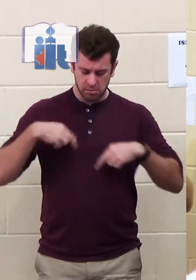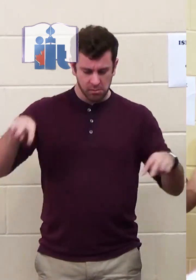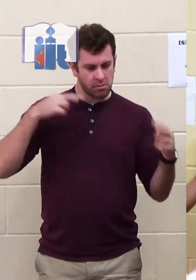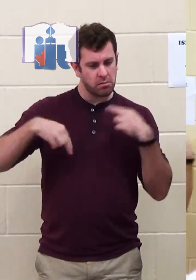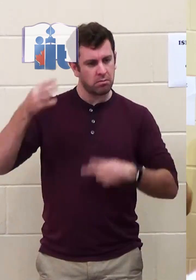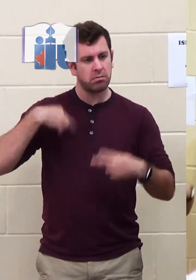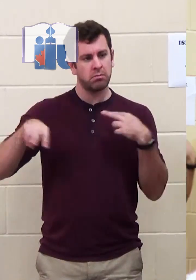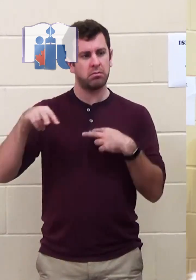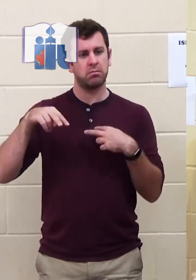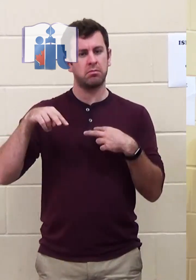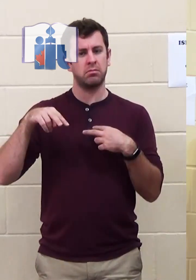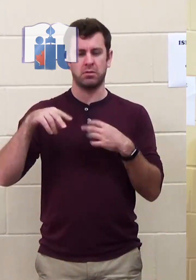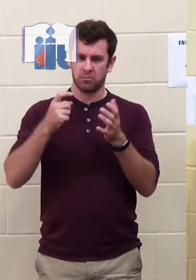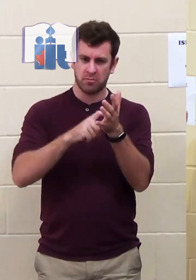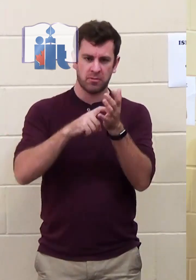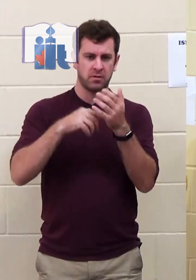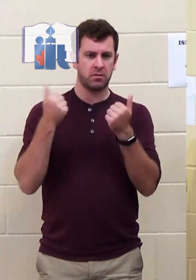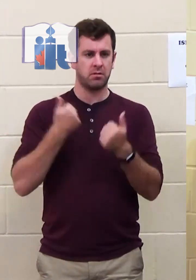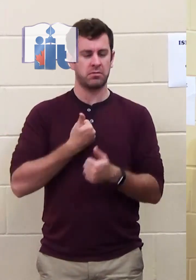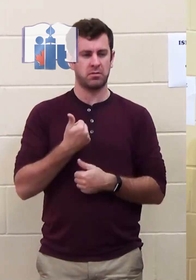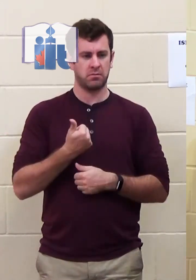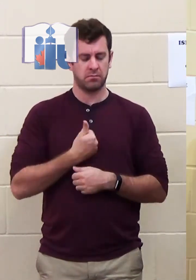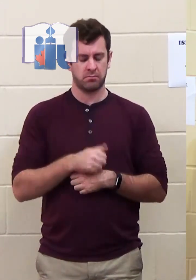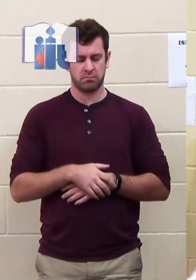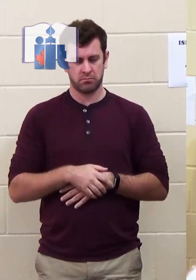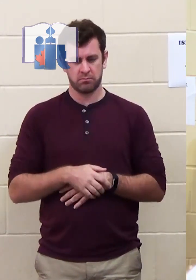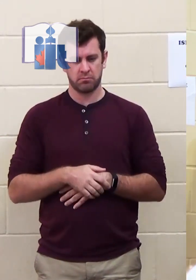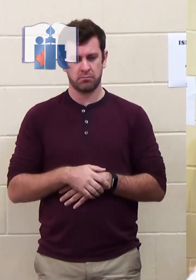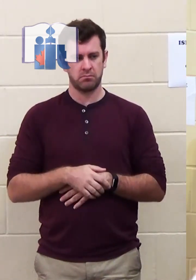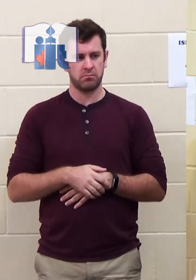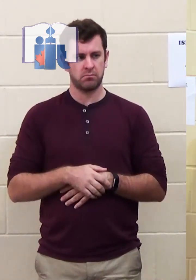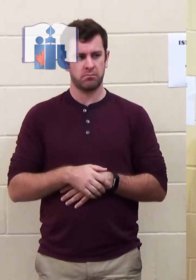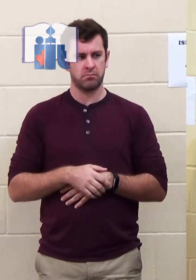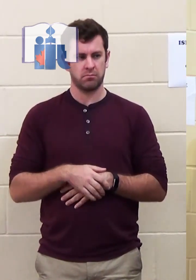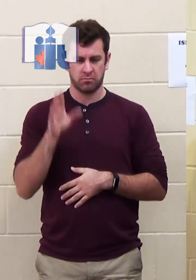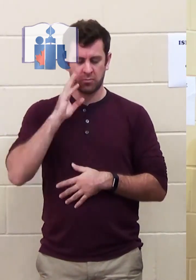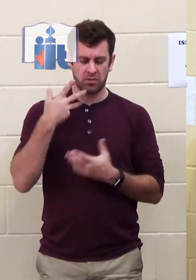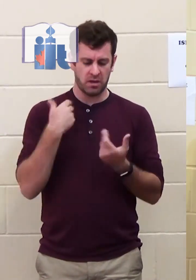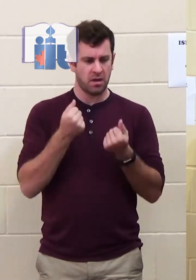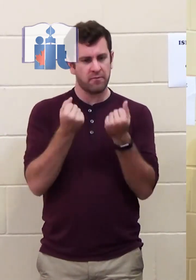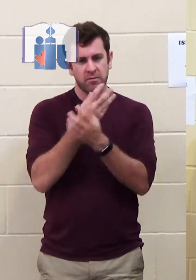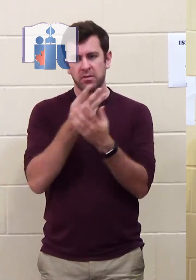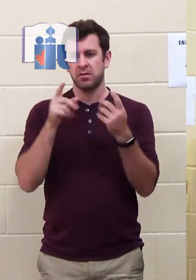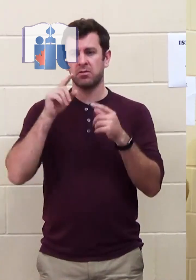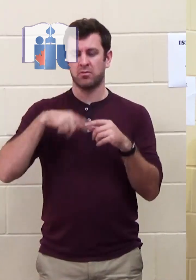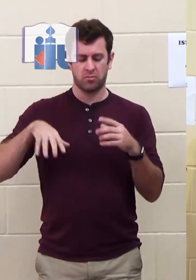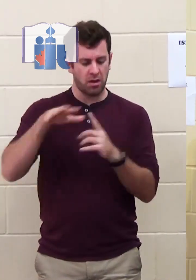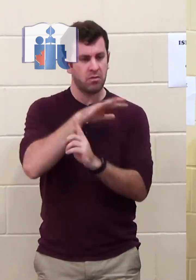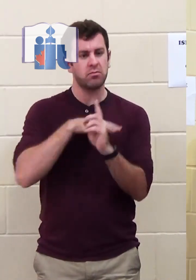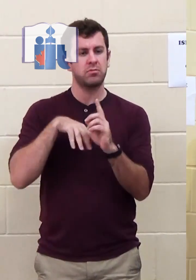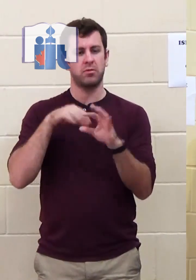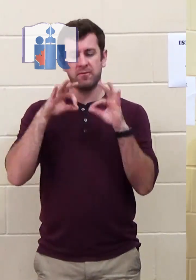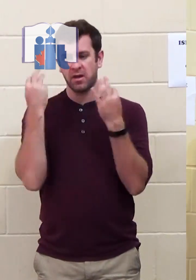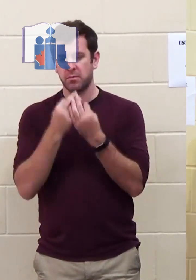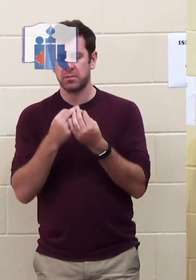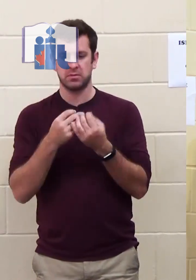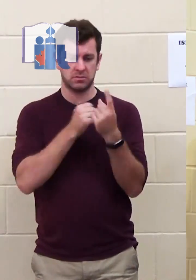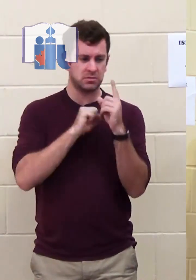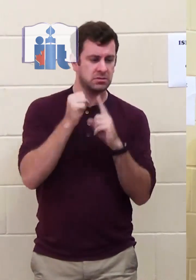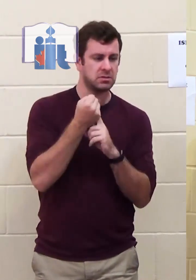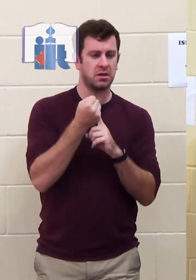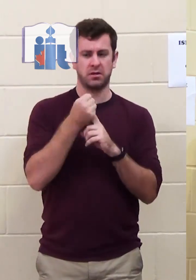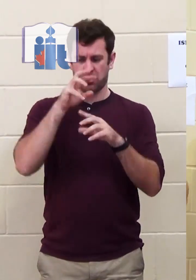ourselves. Try to repair the things that are around you, in your family, in your society, in the